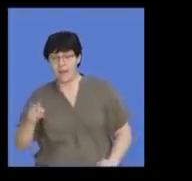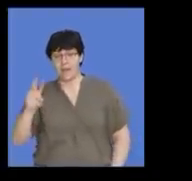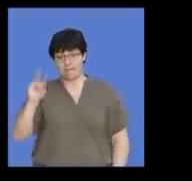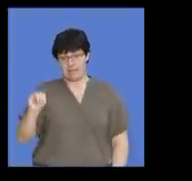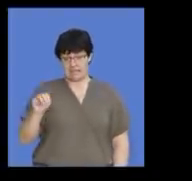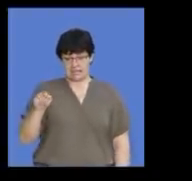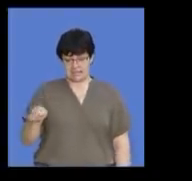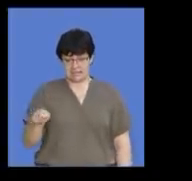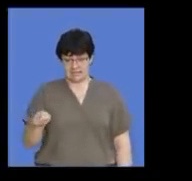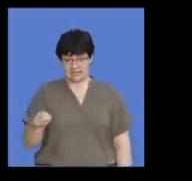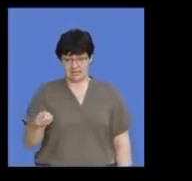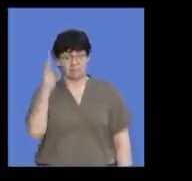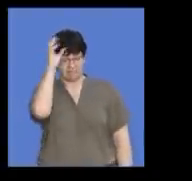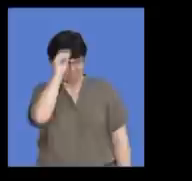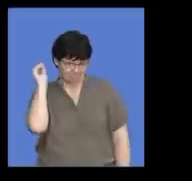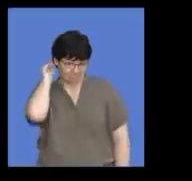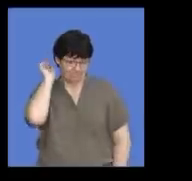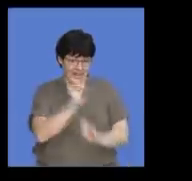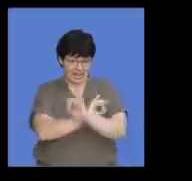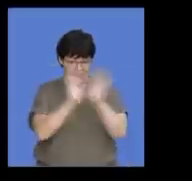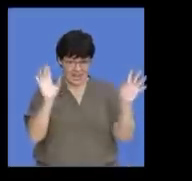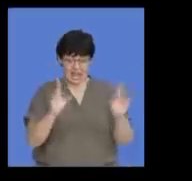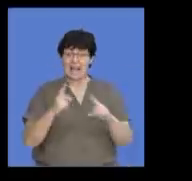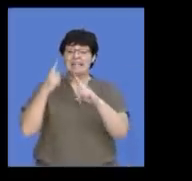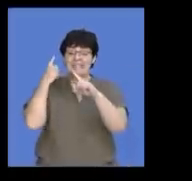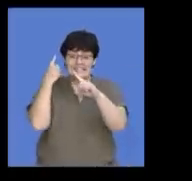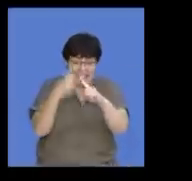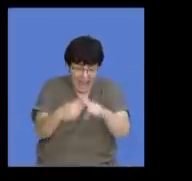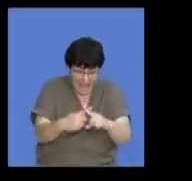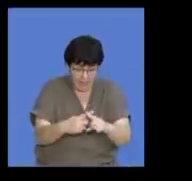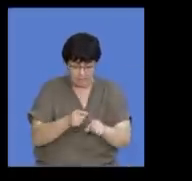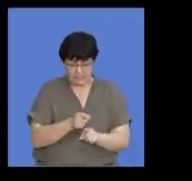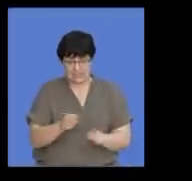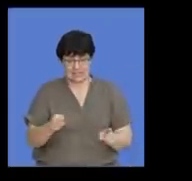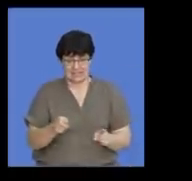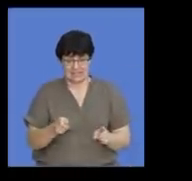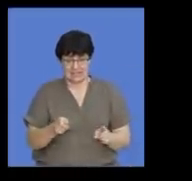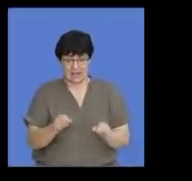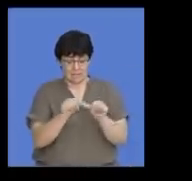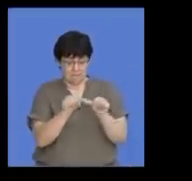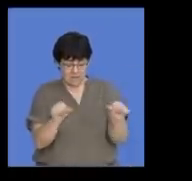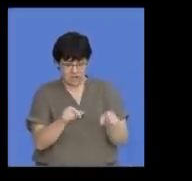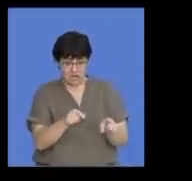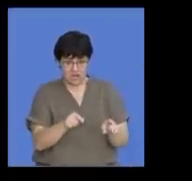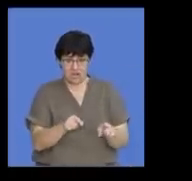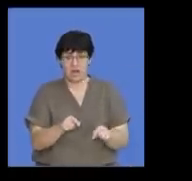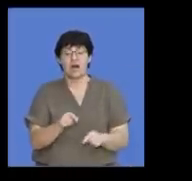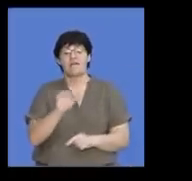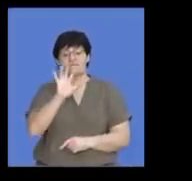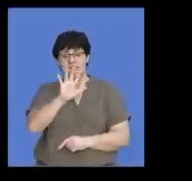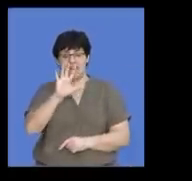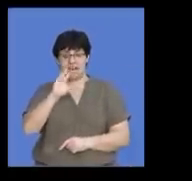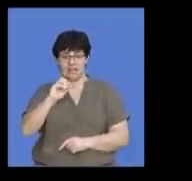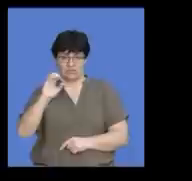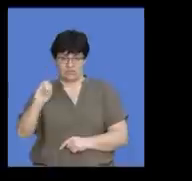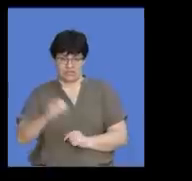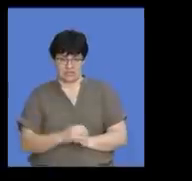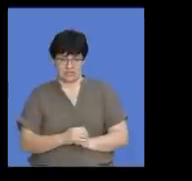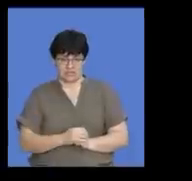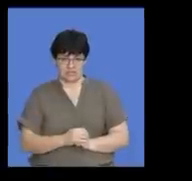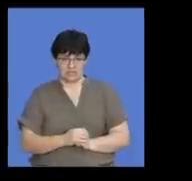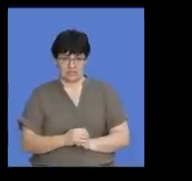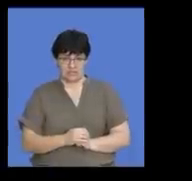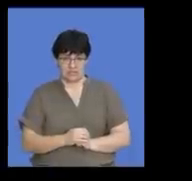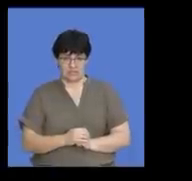the map, note the following. Multiply the distance measured on the map by 500. When